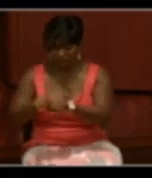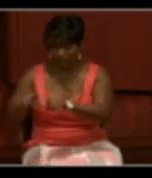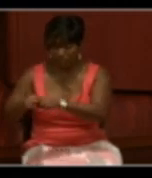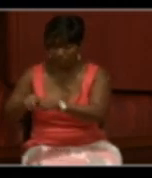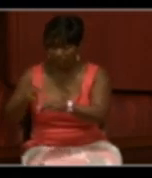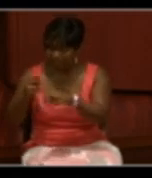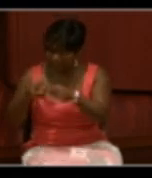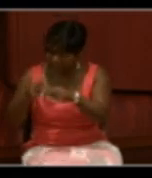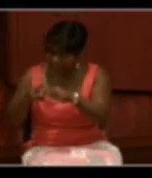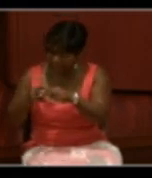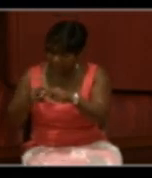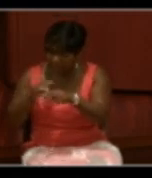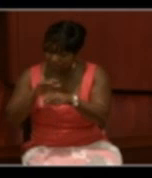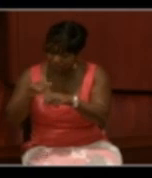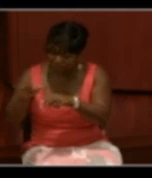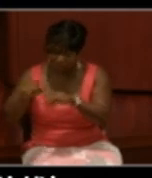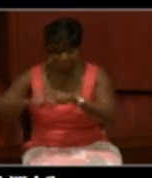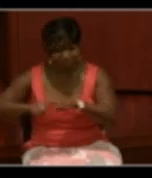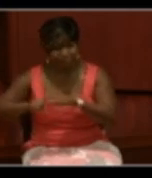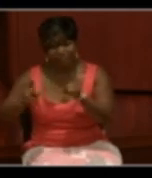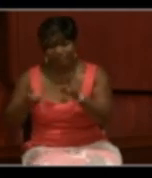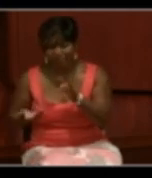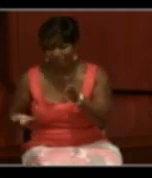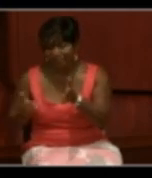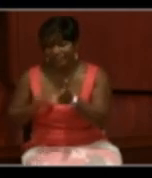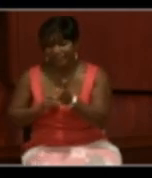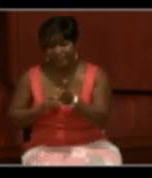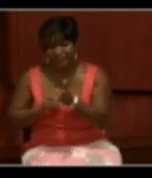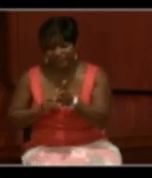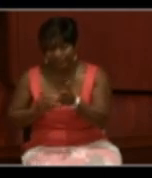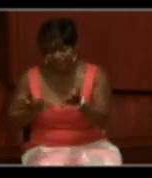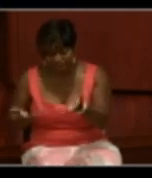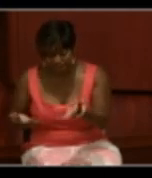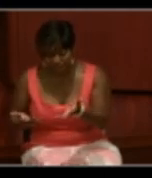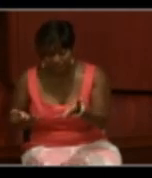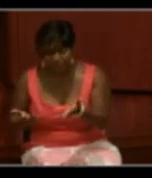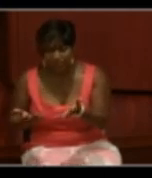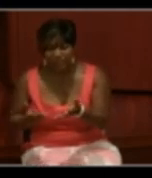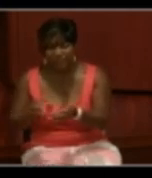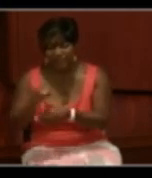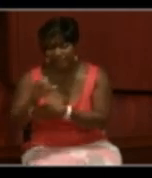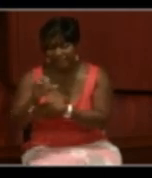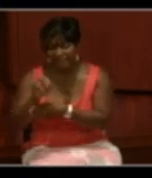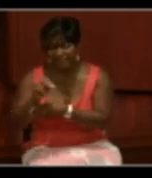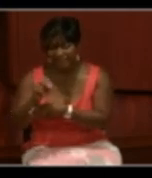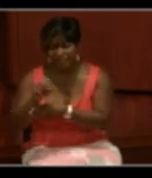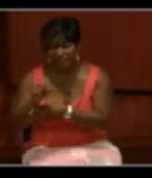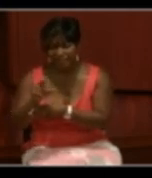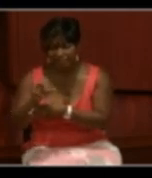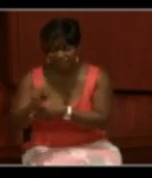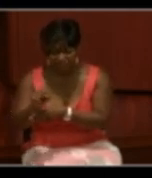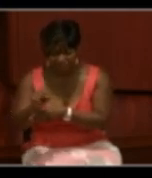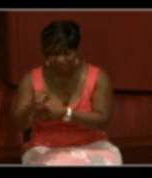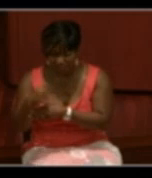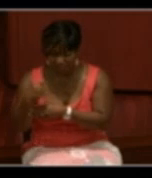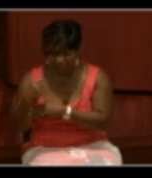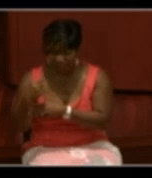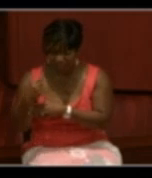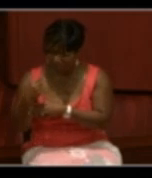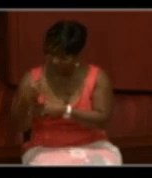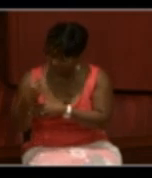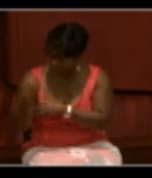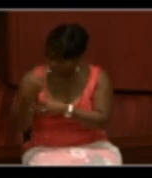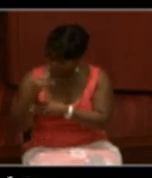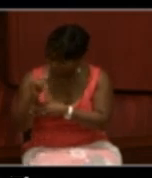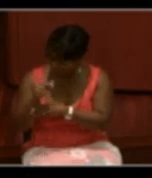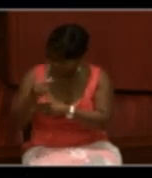his name is spelled differently. In the census, the way the B is spelled, it appears to be a